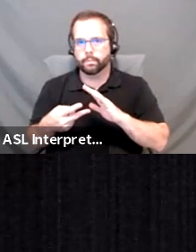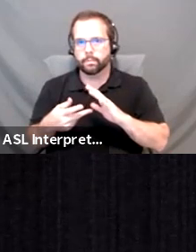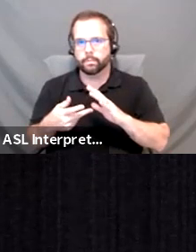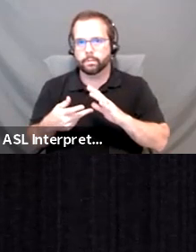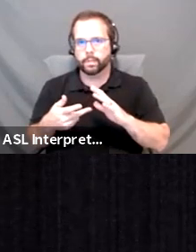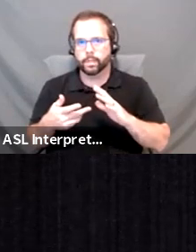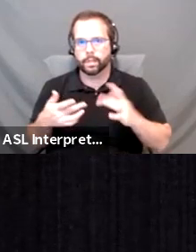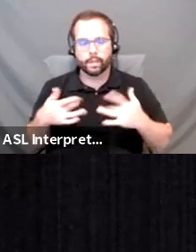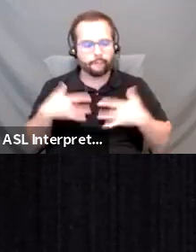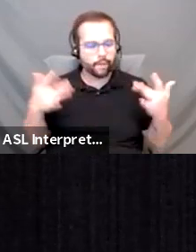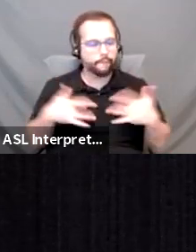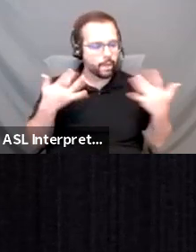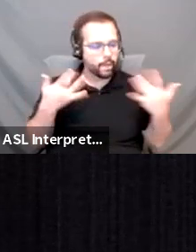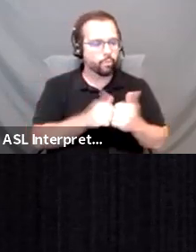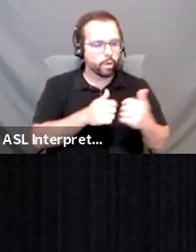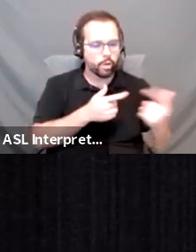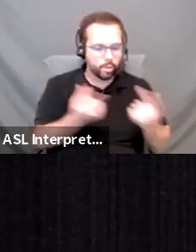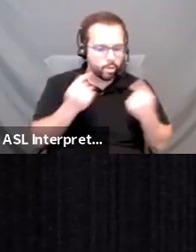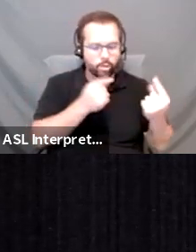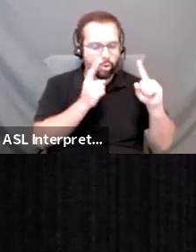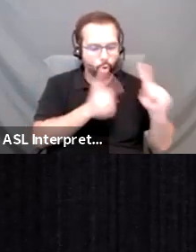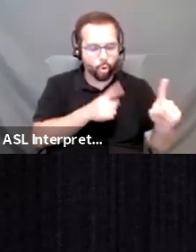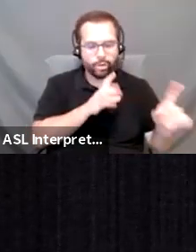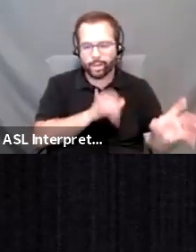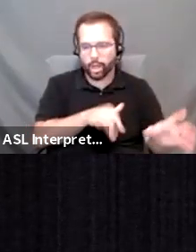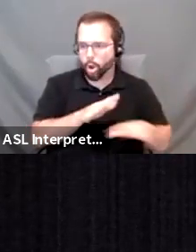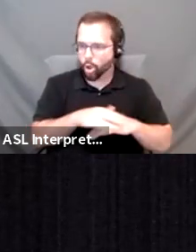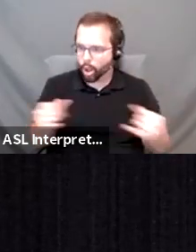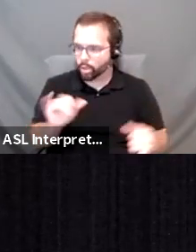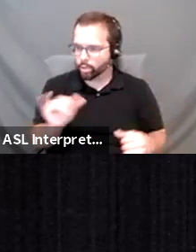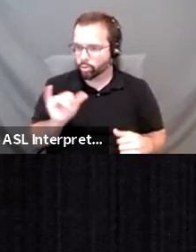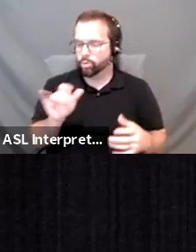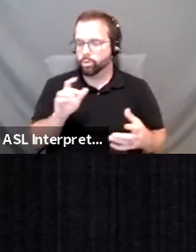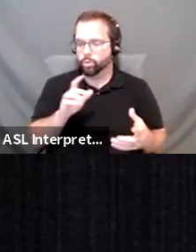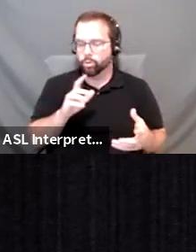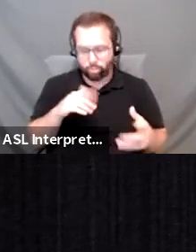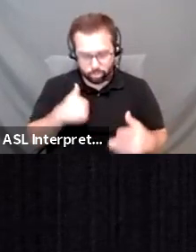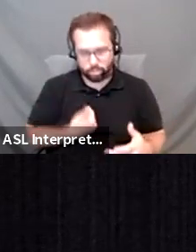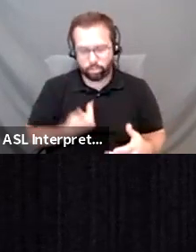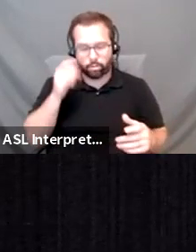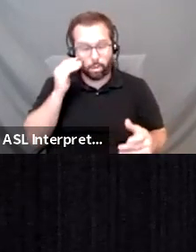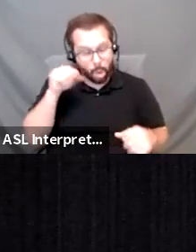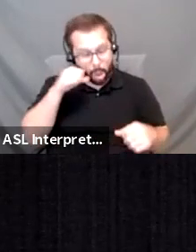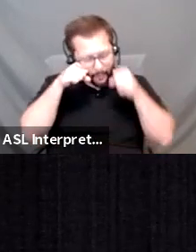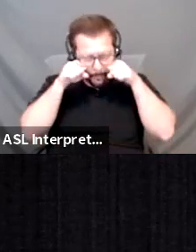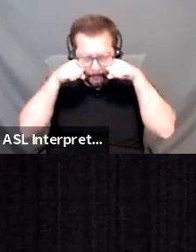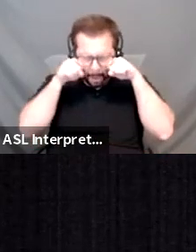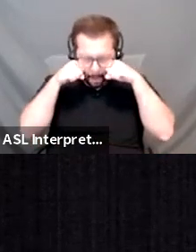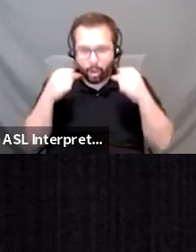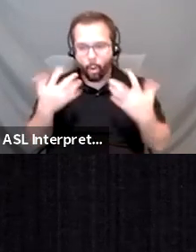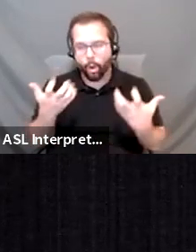the goals that they're working on and those types of things are online too. That might just give them some fatigue of like, I'd like to join that group tonight,